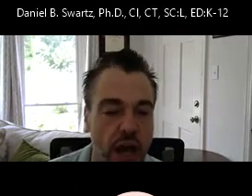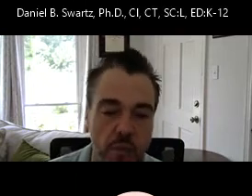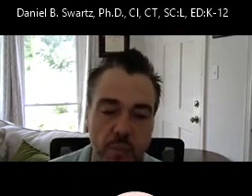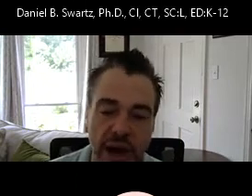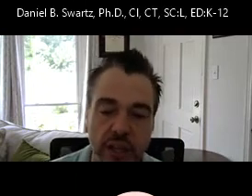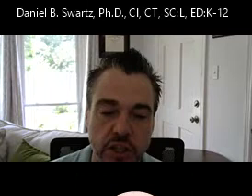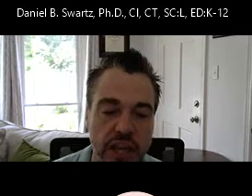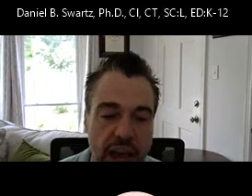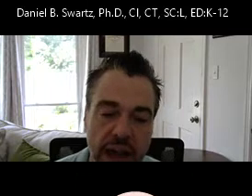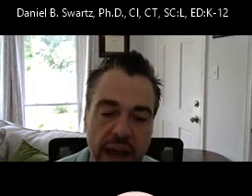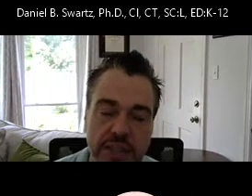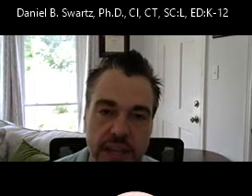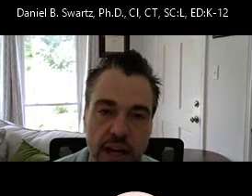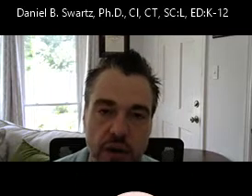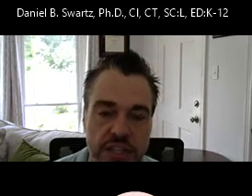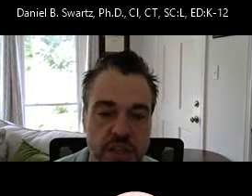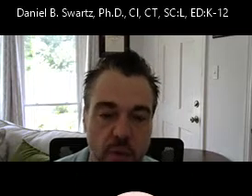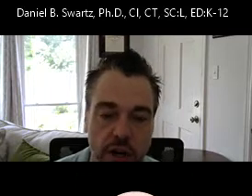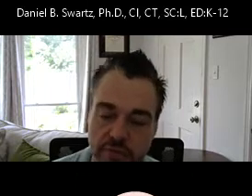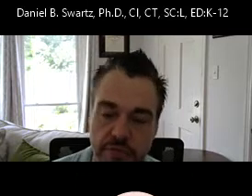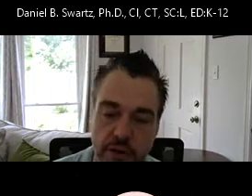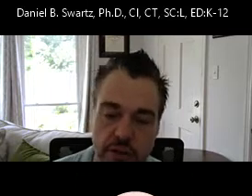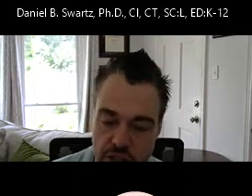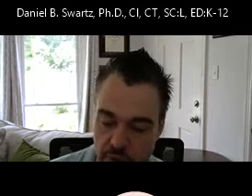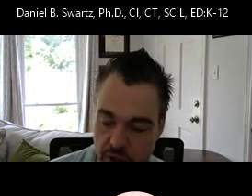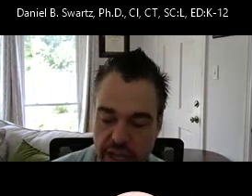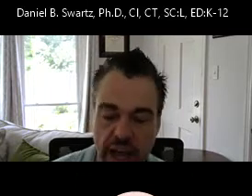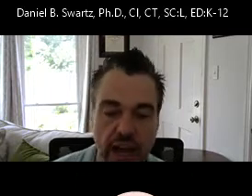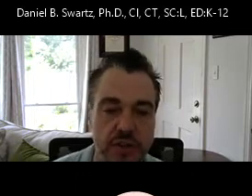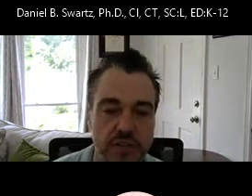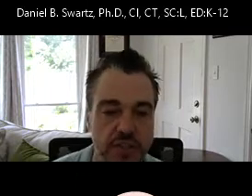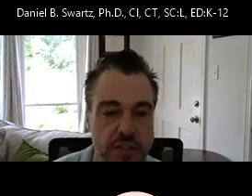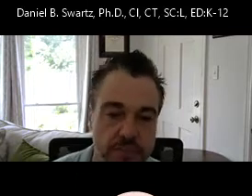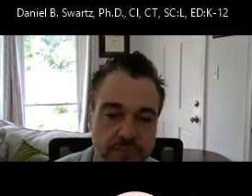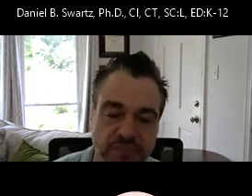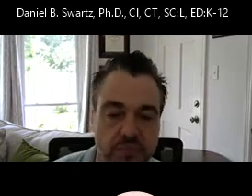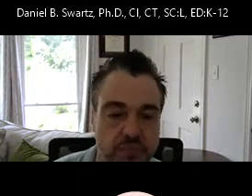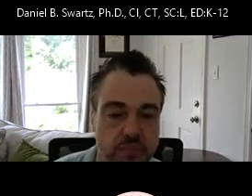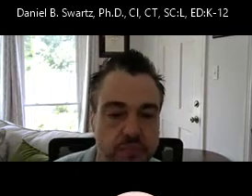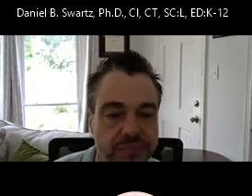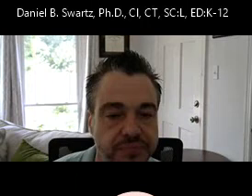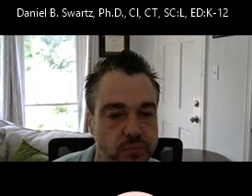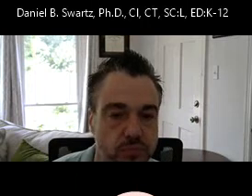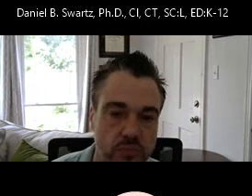calculations by looking at salaries in the market for similar EI services.